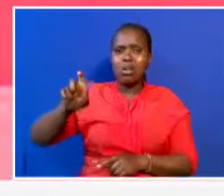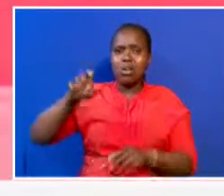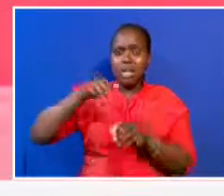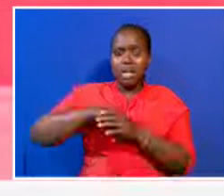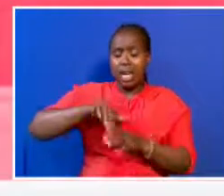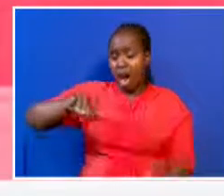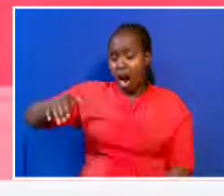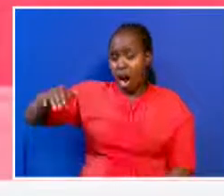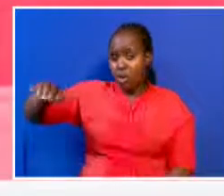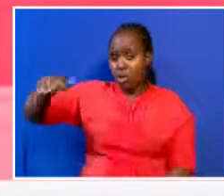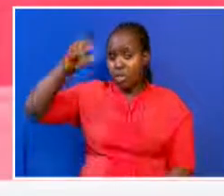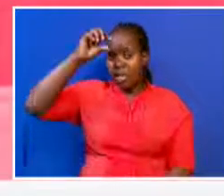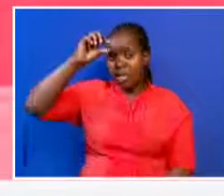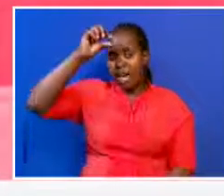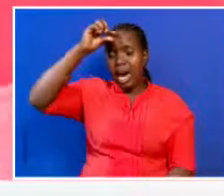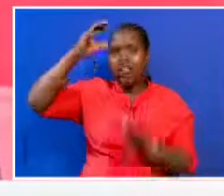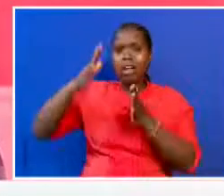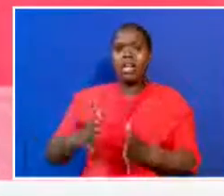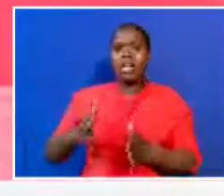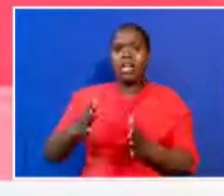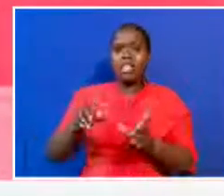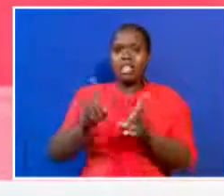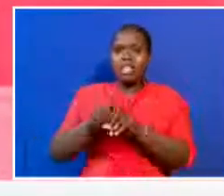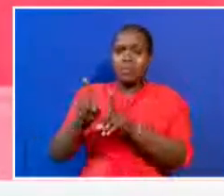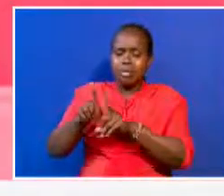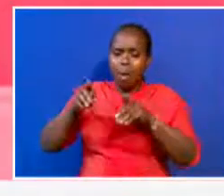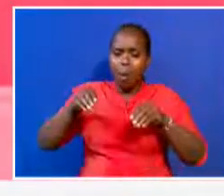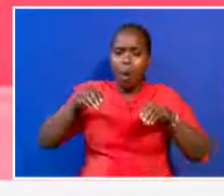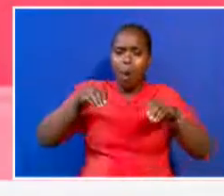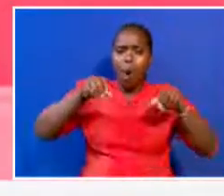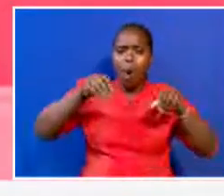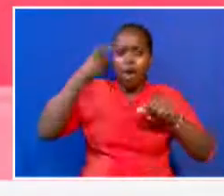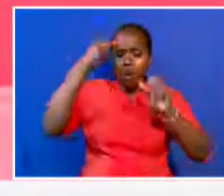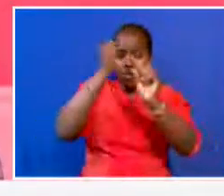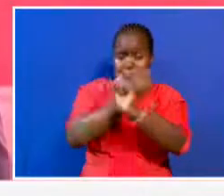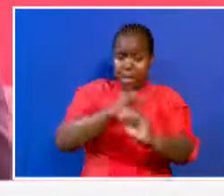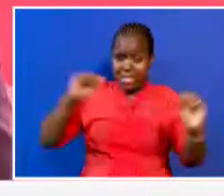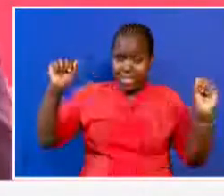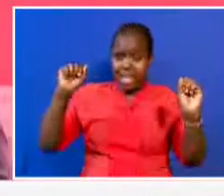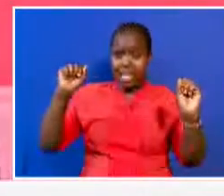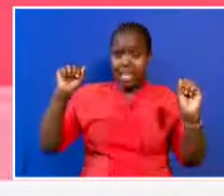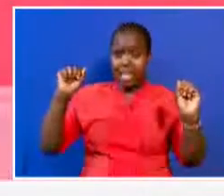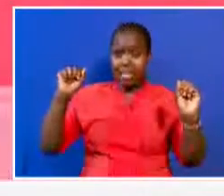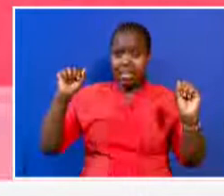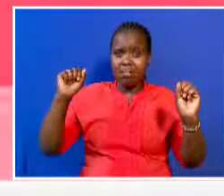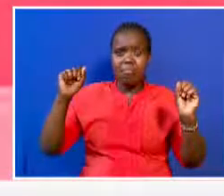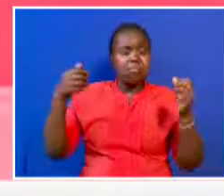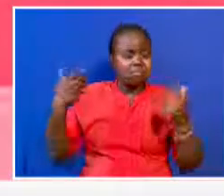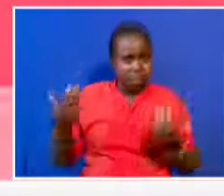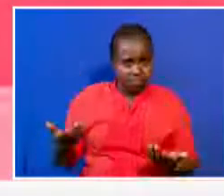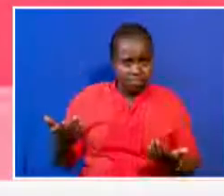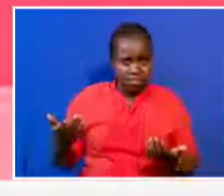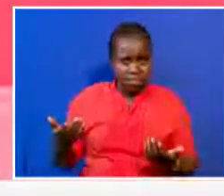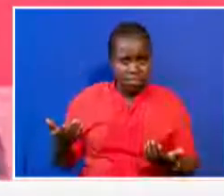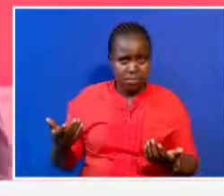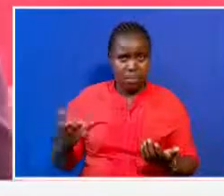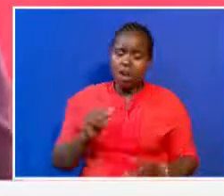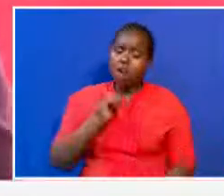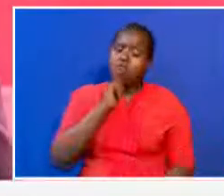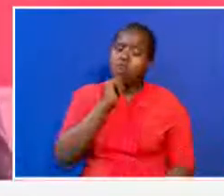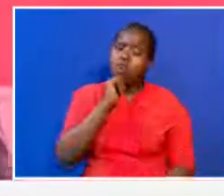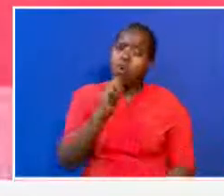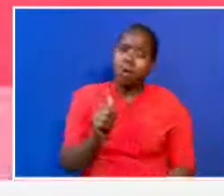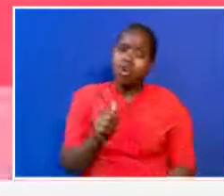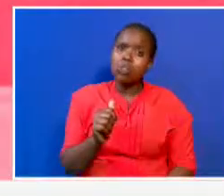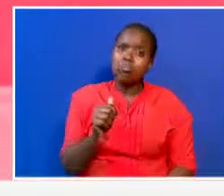in counties, governors, and the same qualification for president is not to